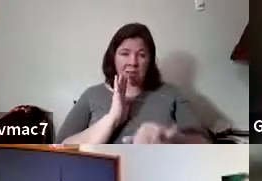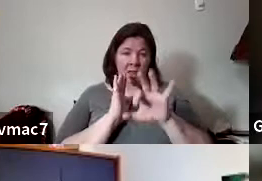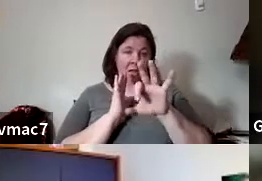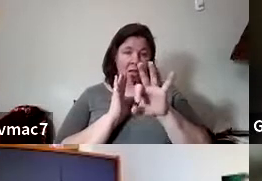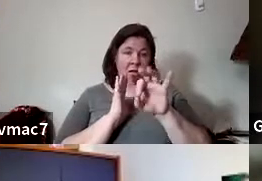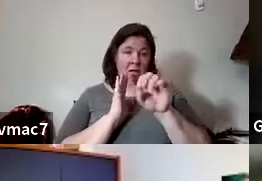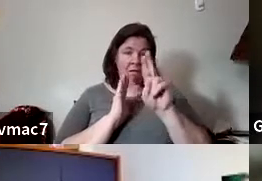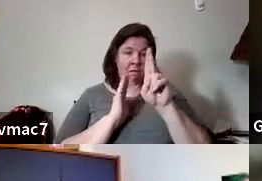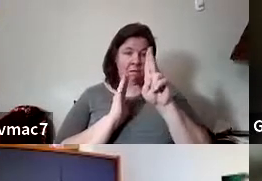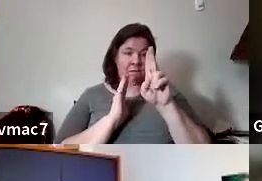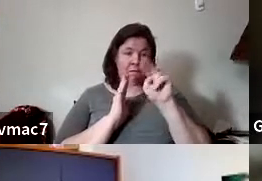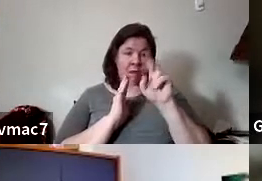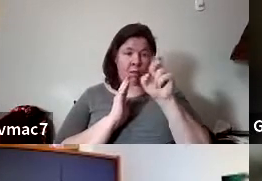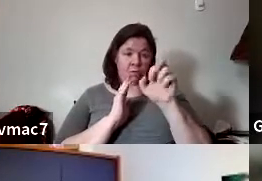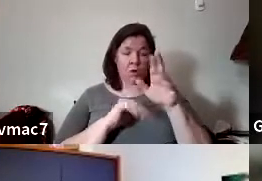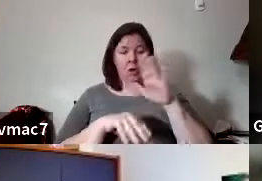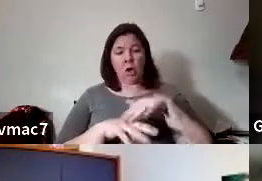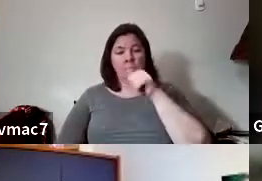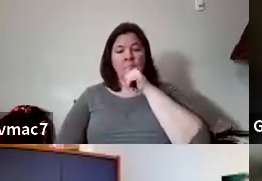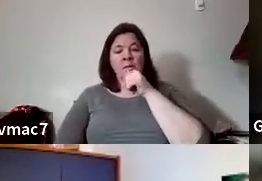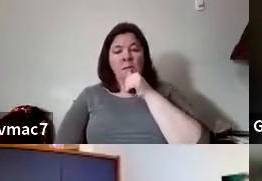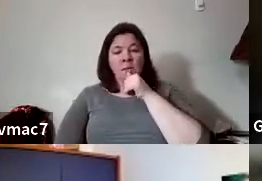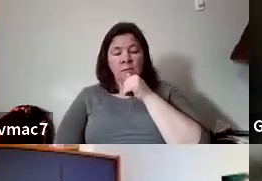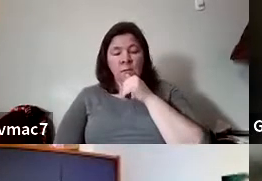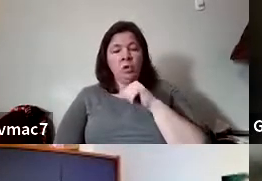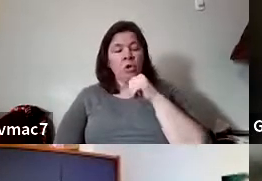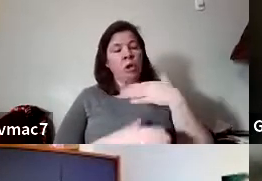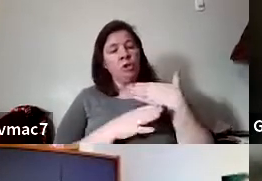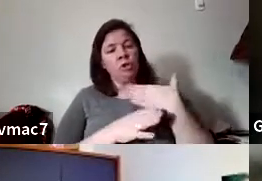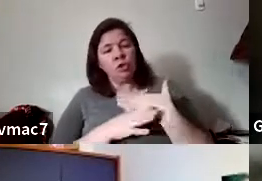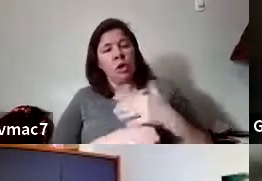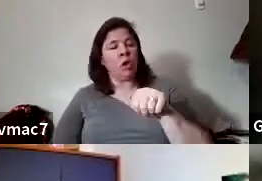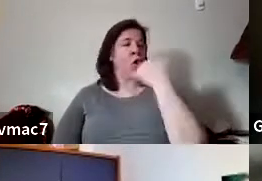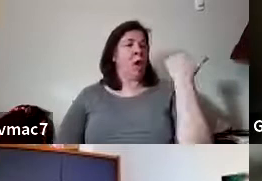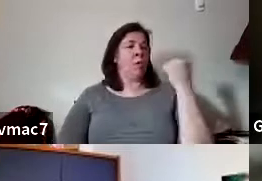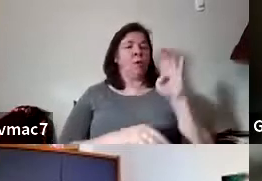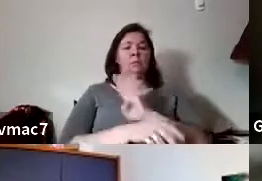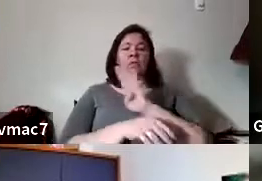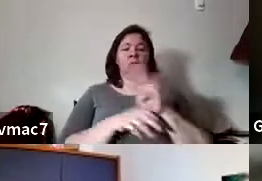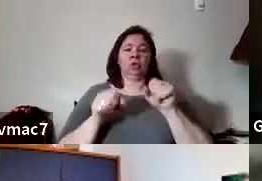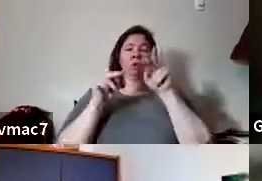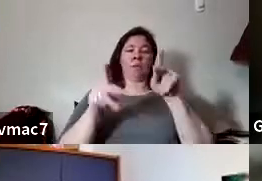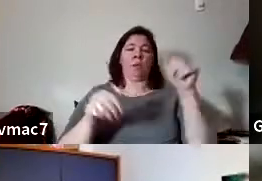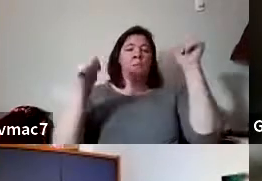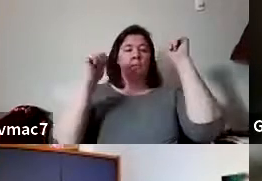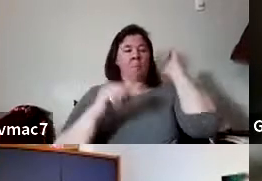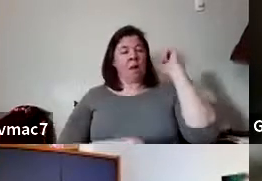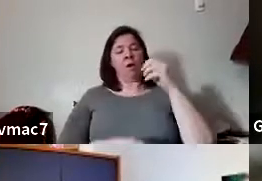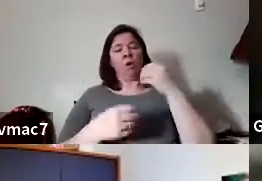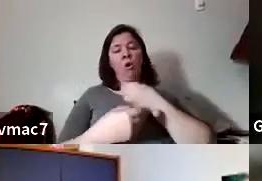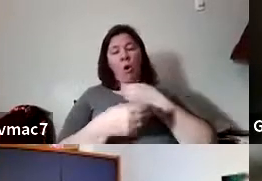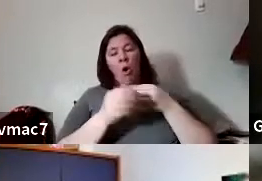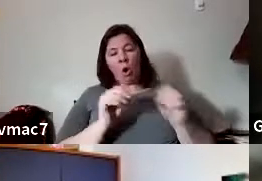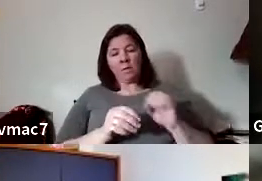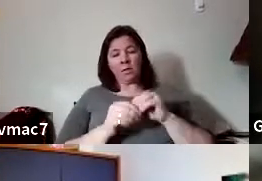ONPASSIVE, and also not to share any other business opportunities in our back office in the community, because you will